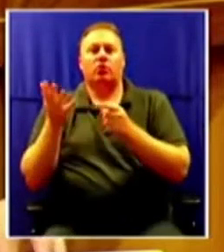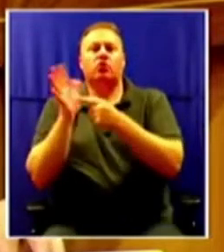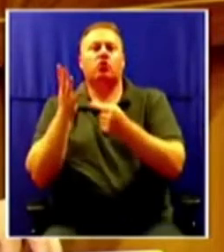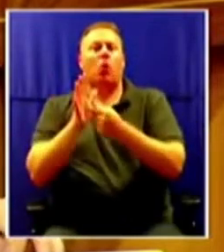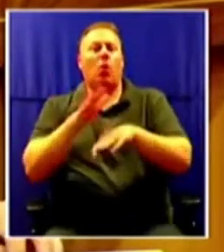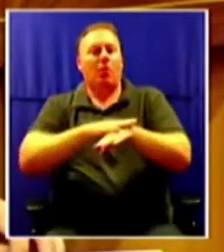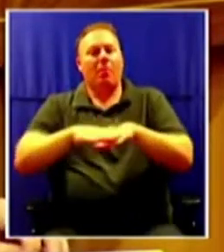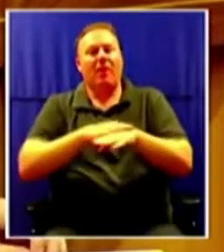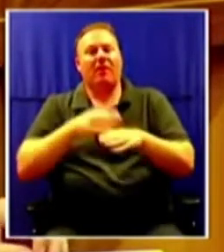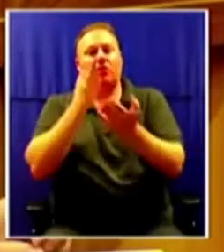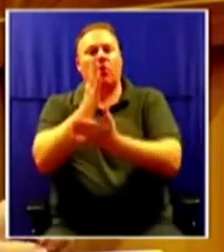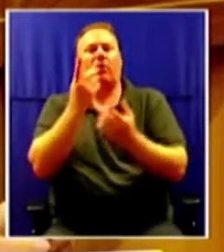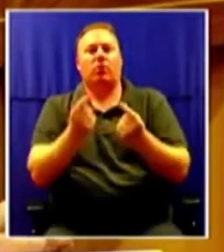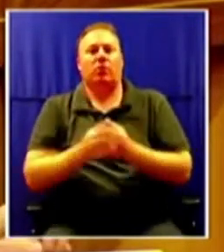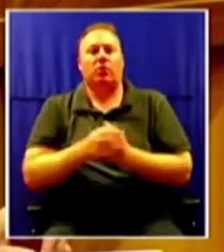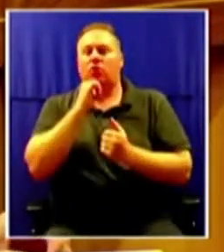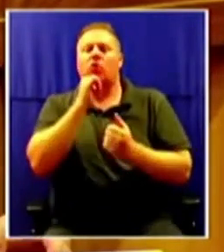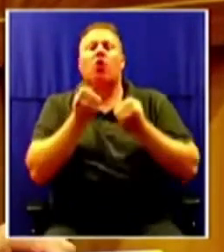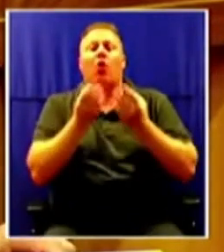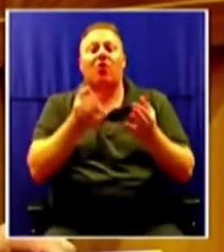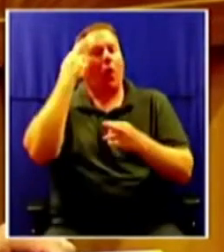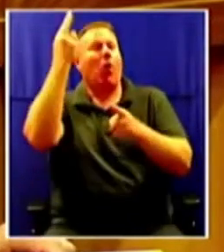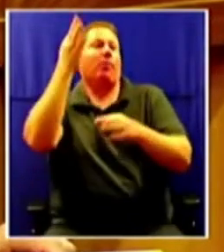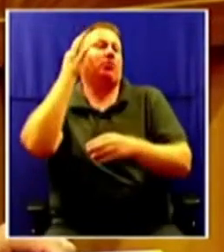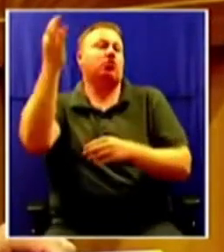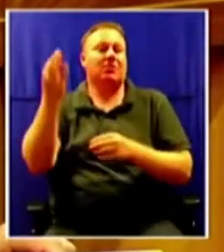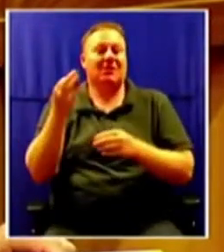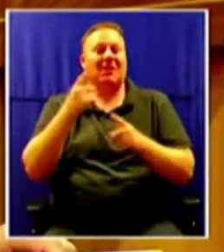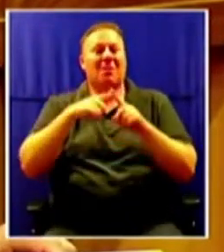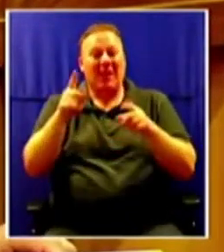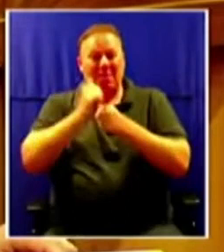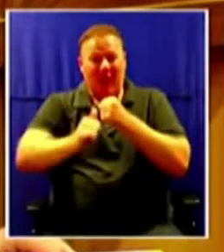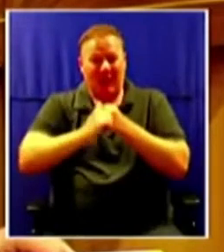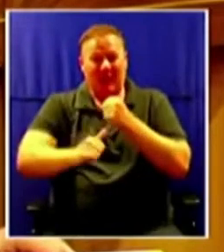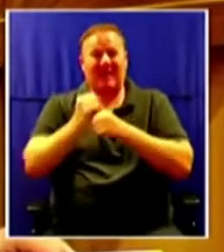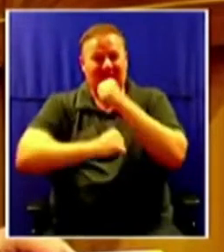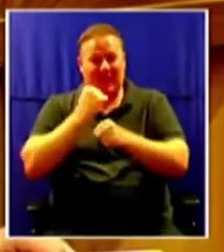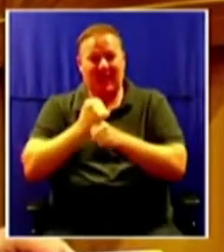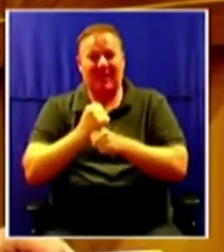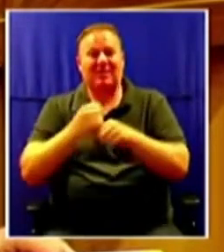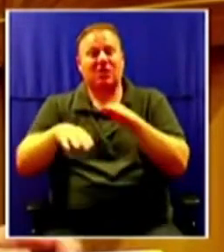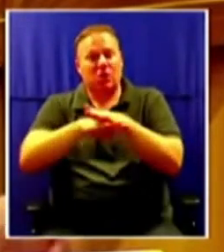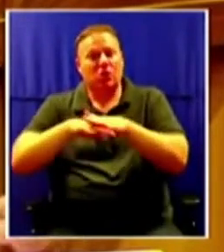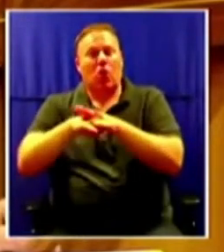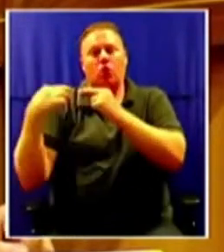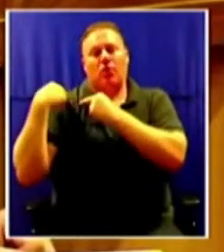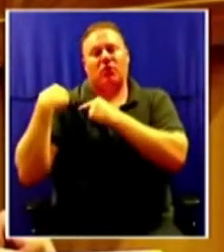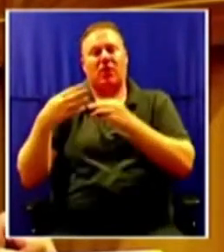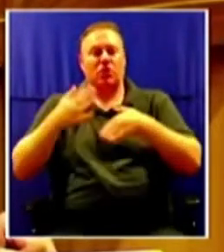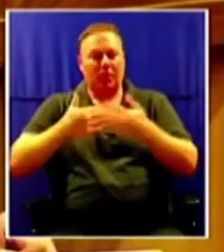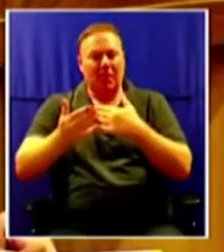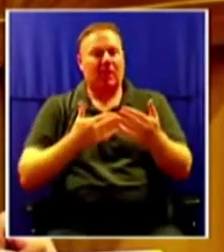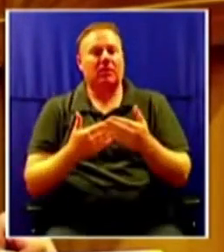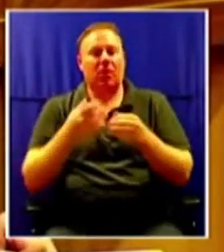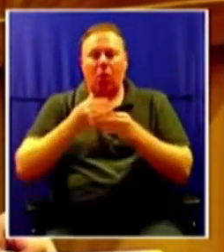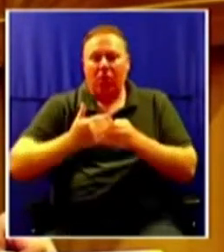not easy as merely offering hopes and dreams. It takes months and years to build a solid reputation. But in the long run,